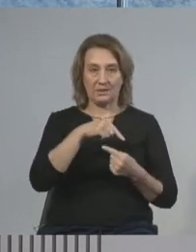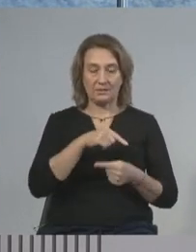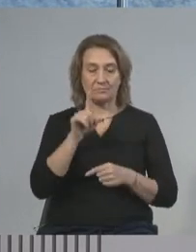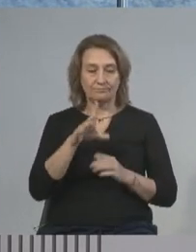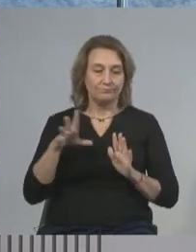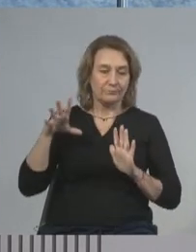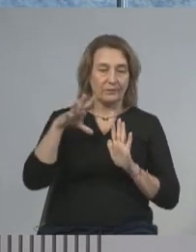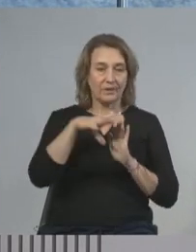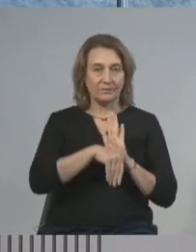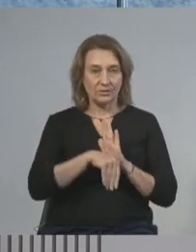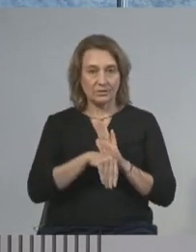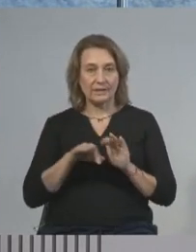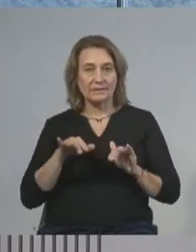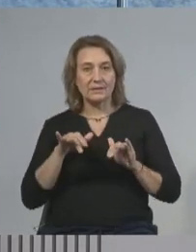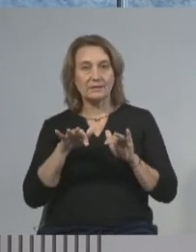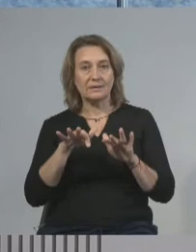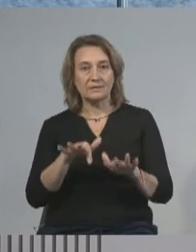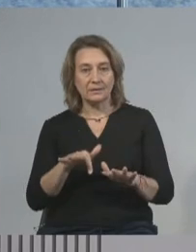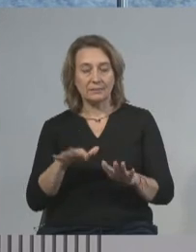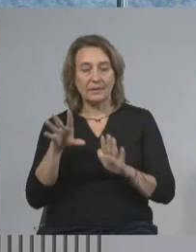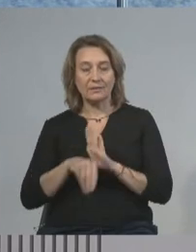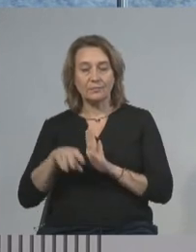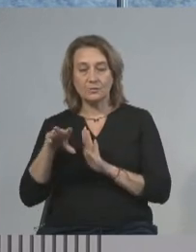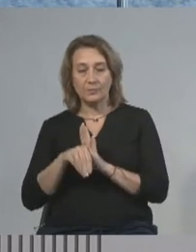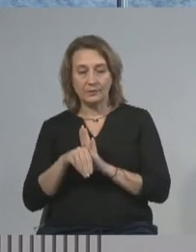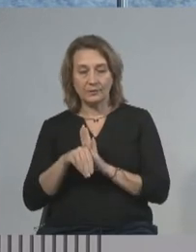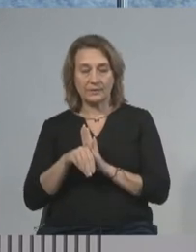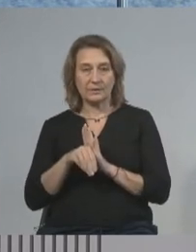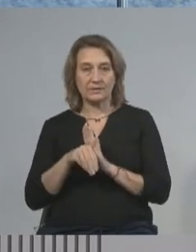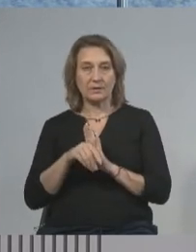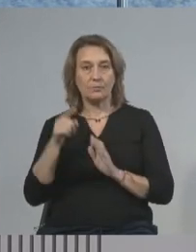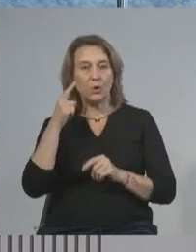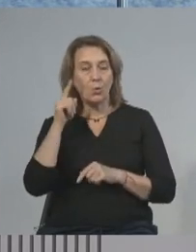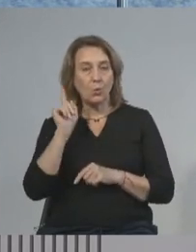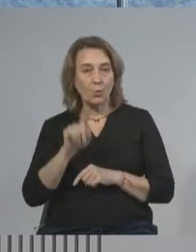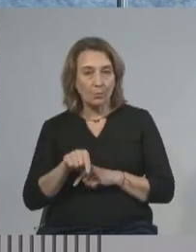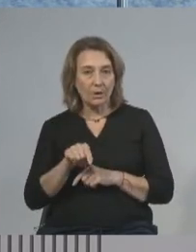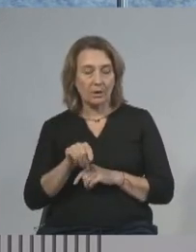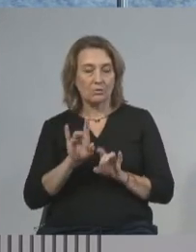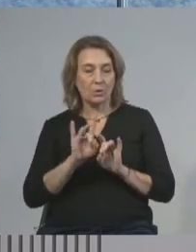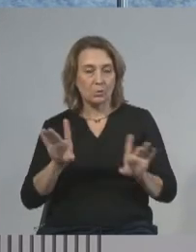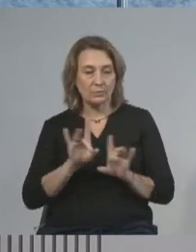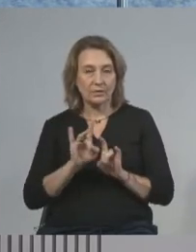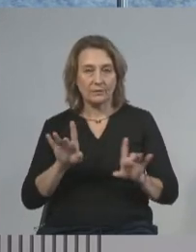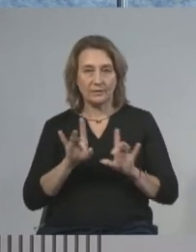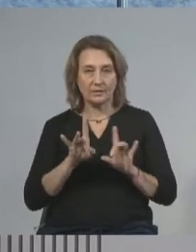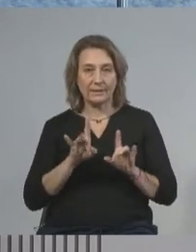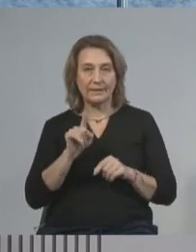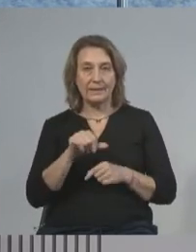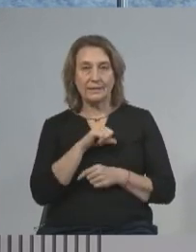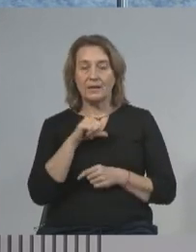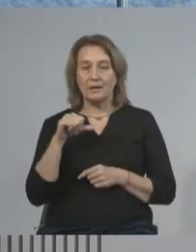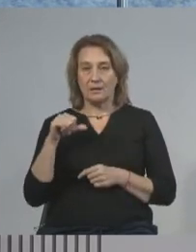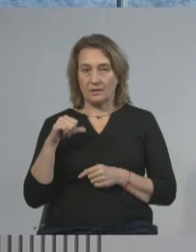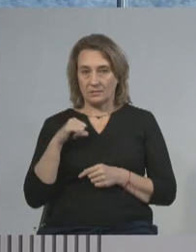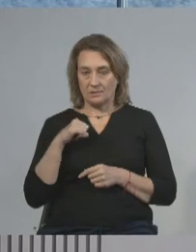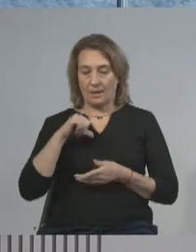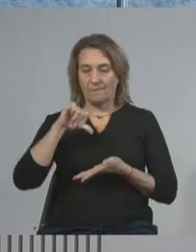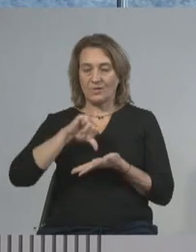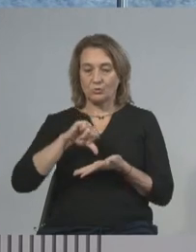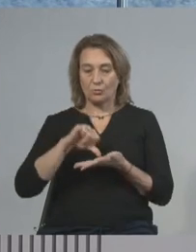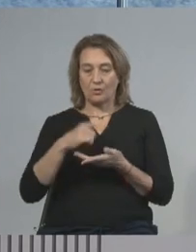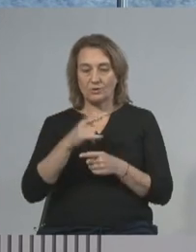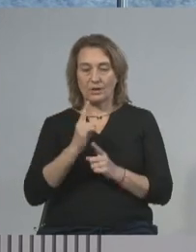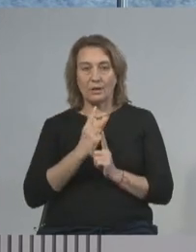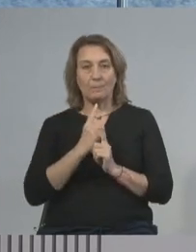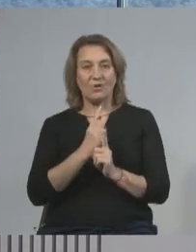is quite efficient that small and medium enterprises also must know how to distribute content how to produce content and you have